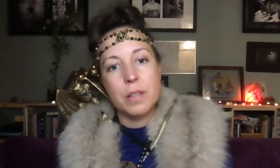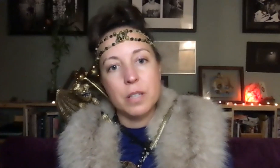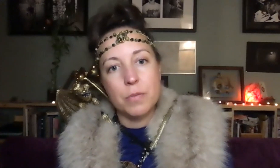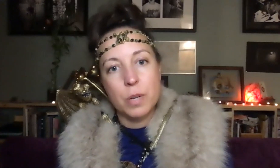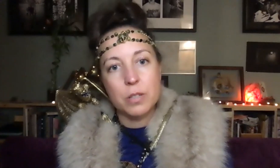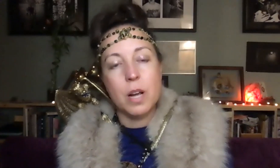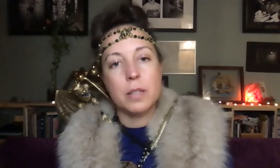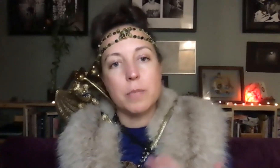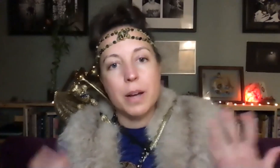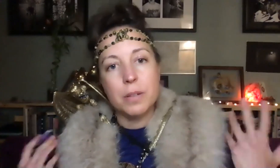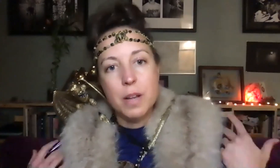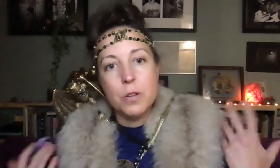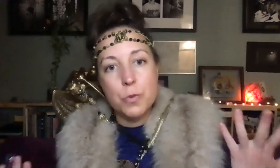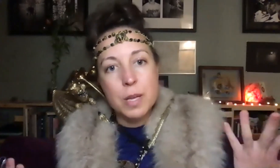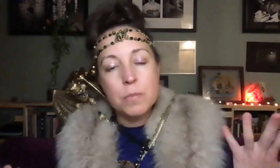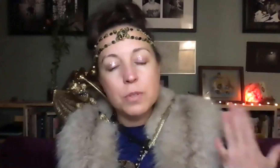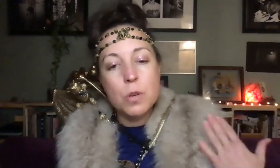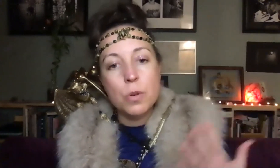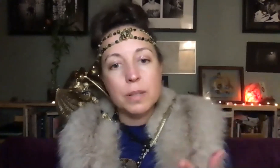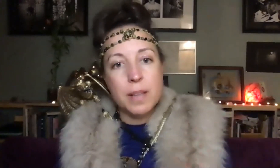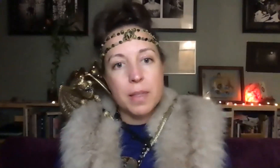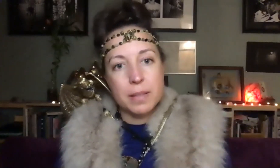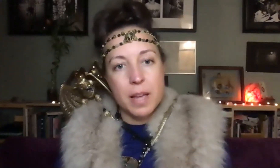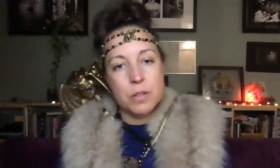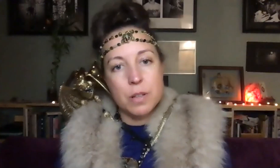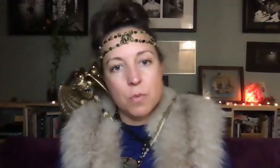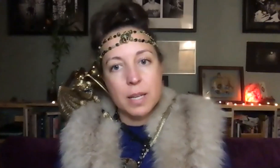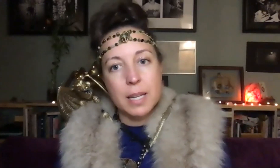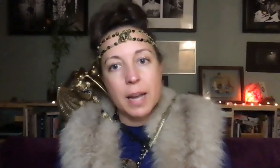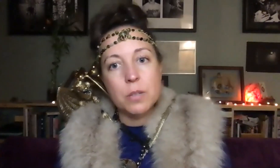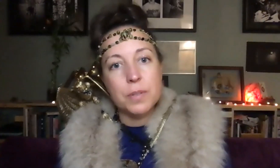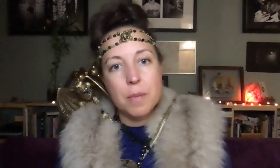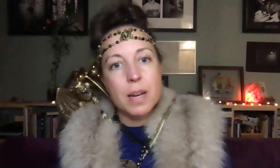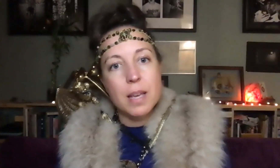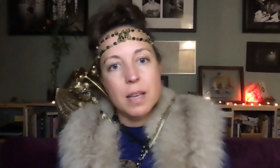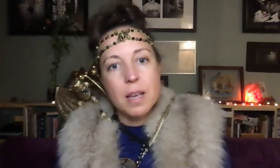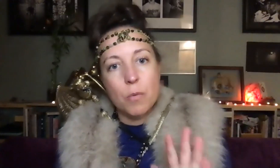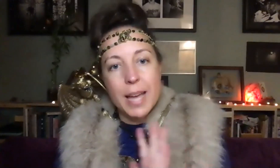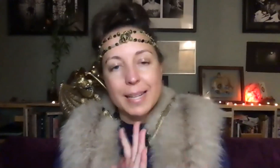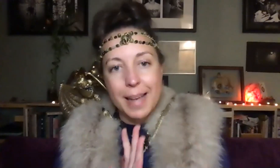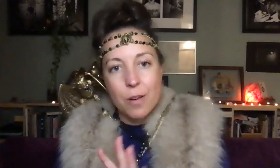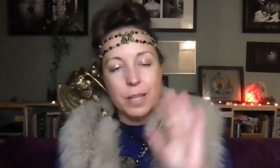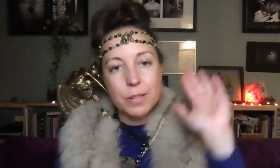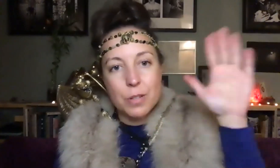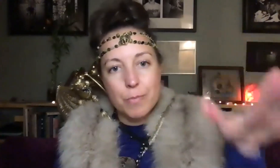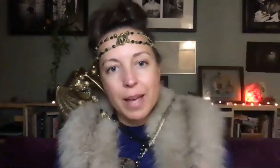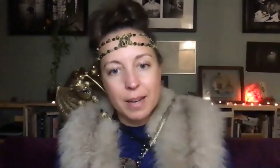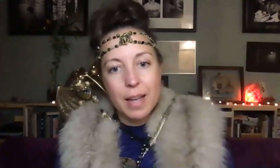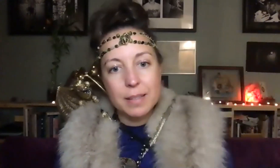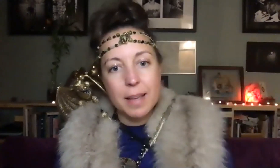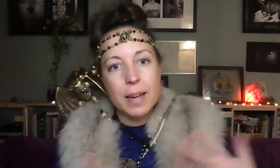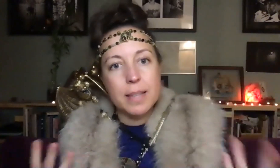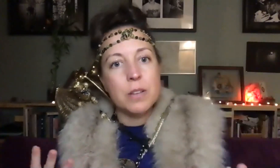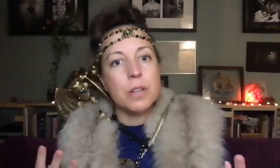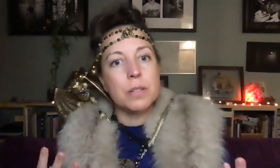love that the Shift Witch talked about dreams. You could set the intention that you want to connect with somebody, write it down next to your bed,